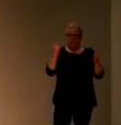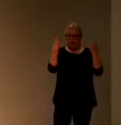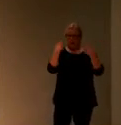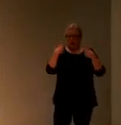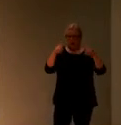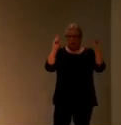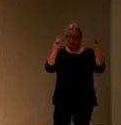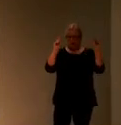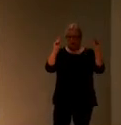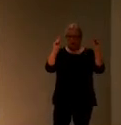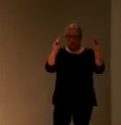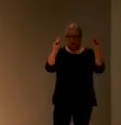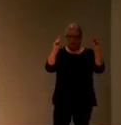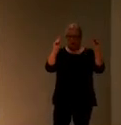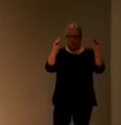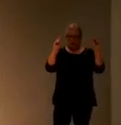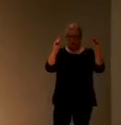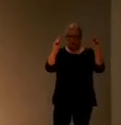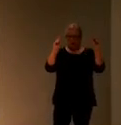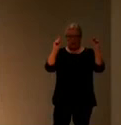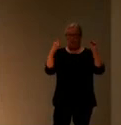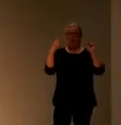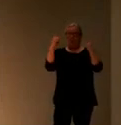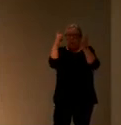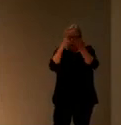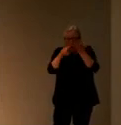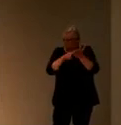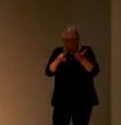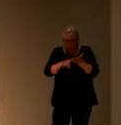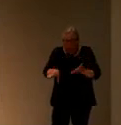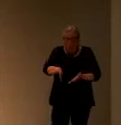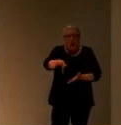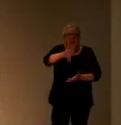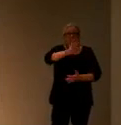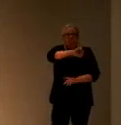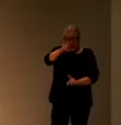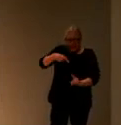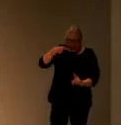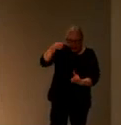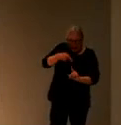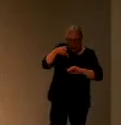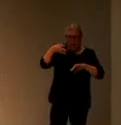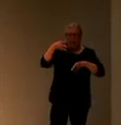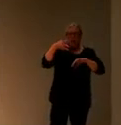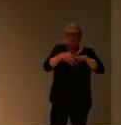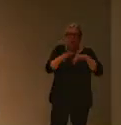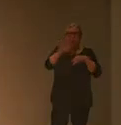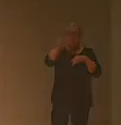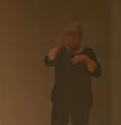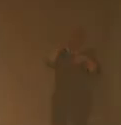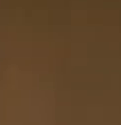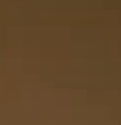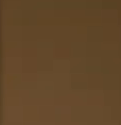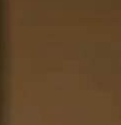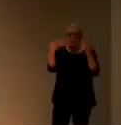we get to the root cause, get all the way upstream, and can prevent these diseases.